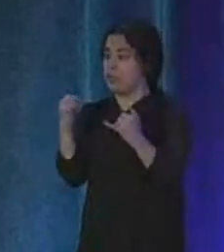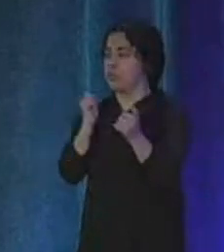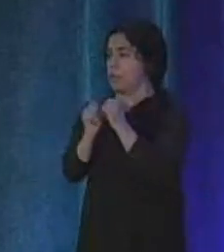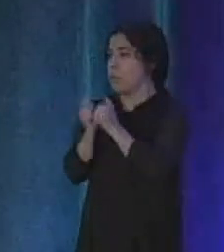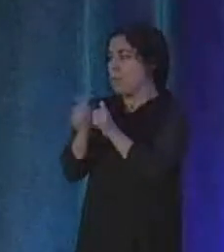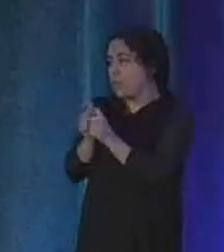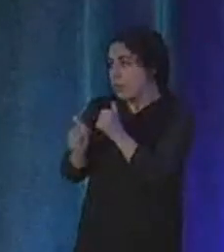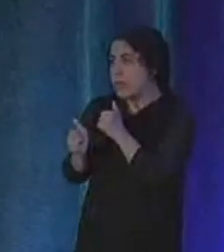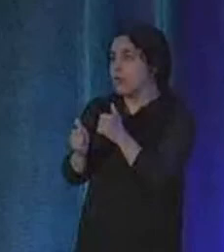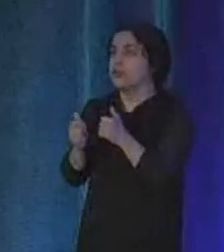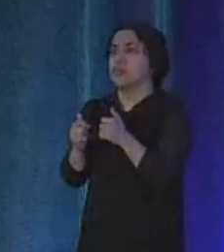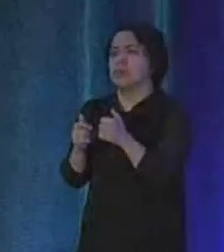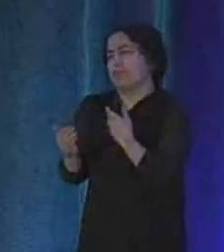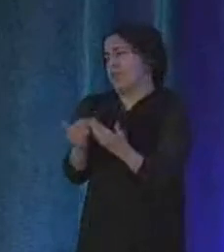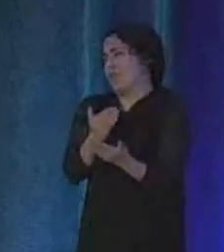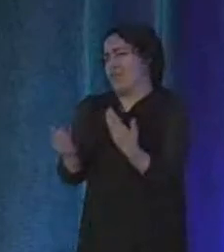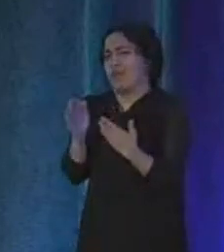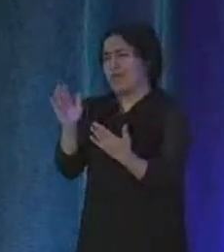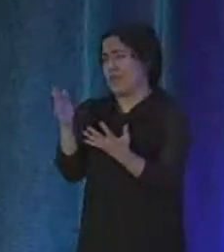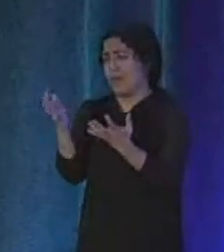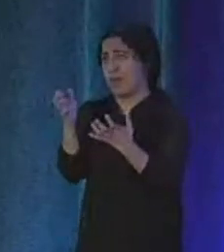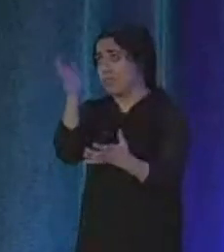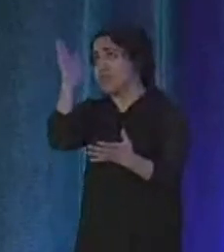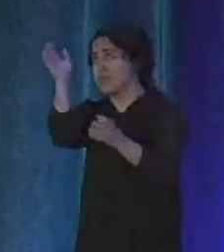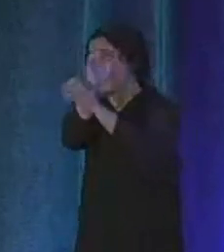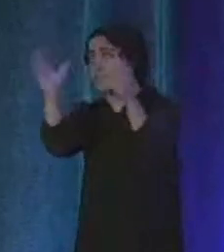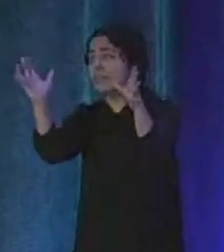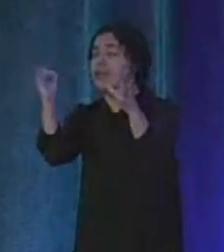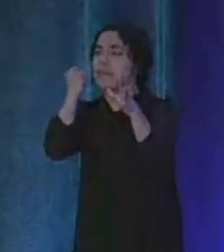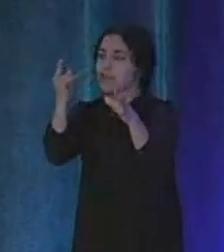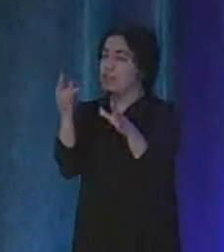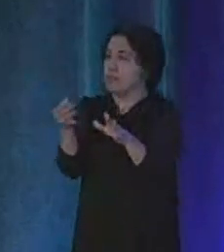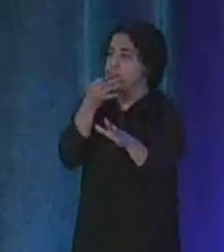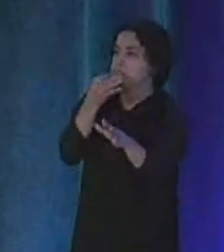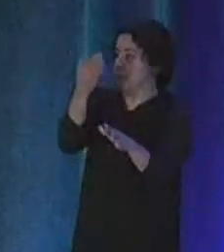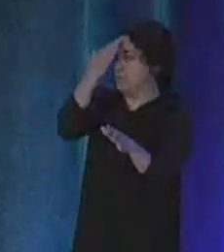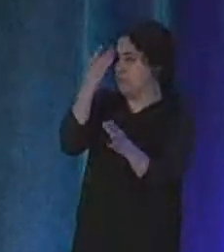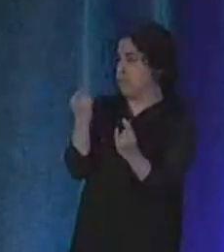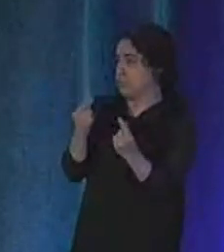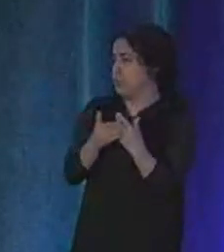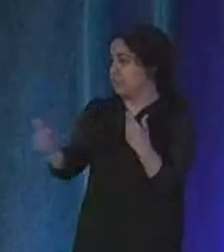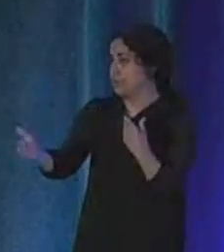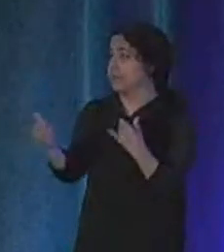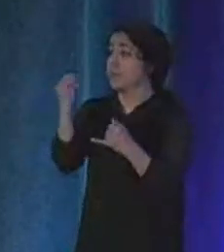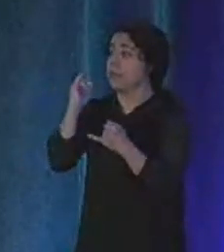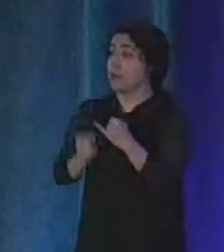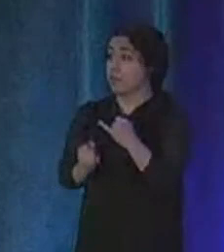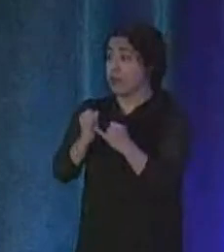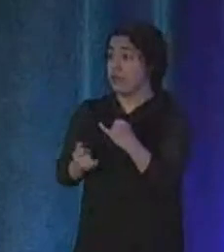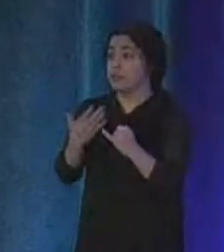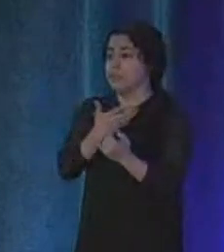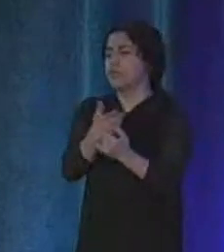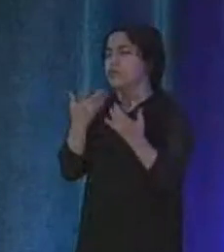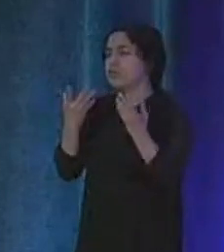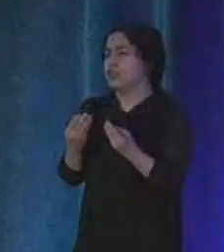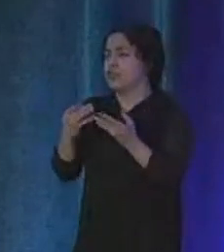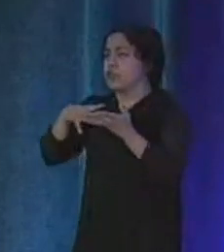to whatever it is that you desire once you've really mastered the art. And then the last thing is it's a gentle learning curve,